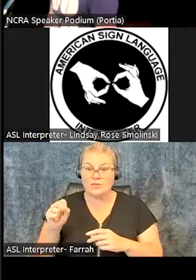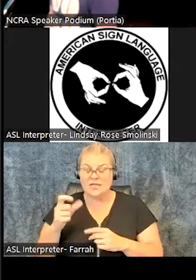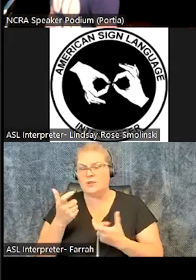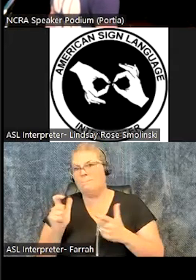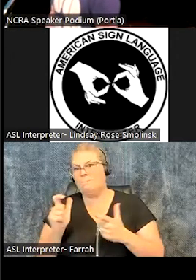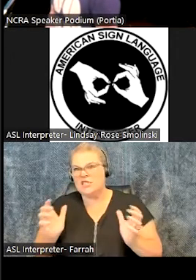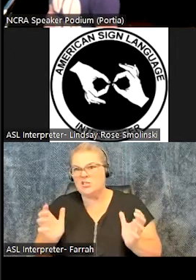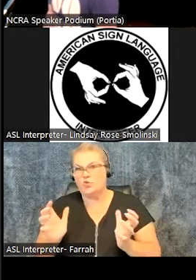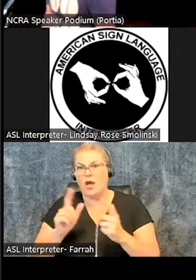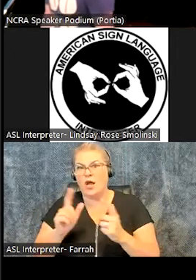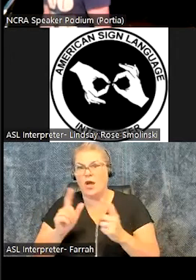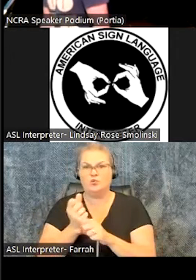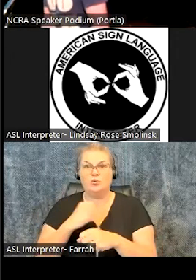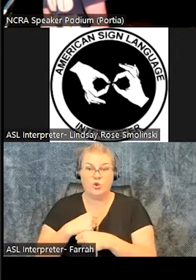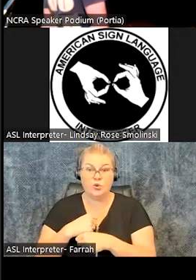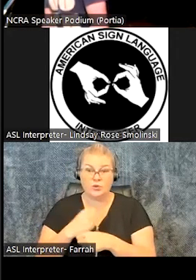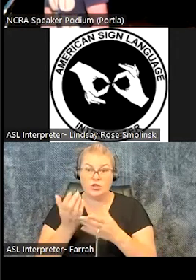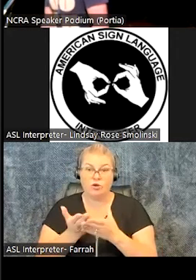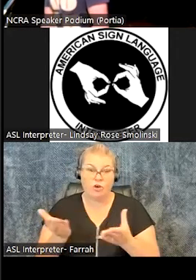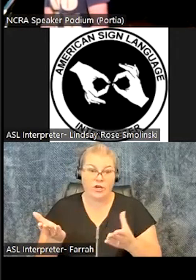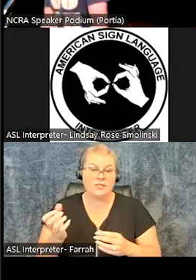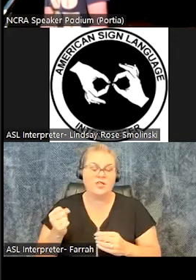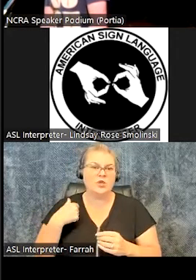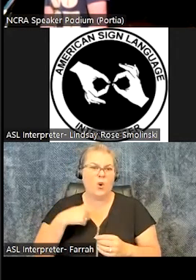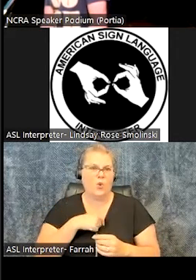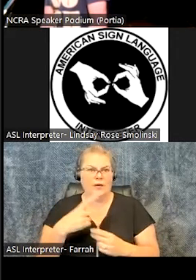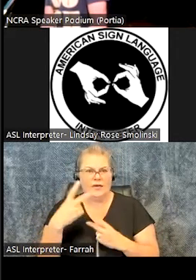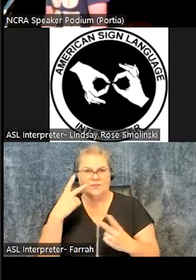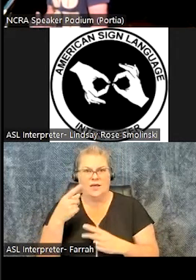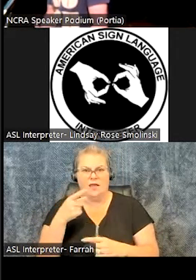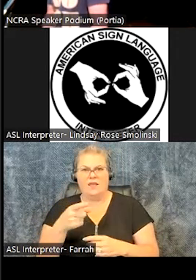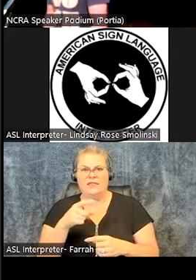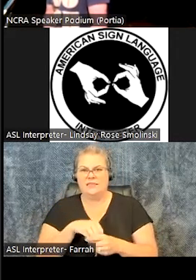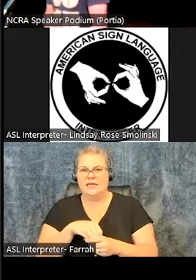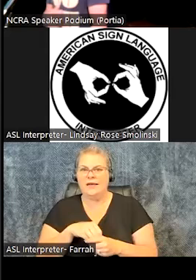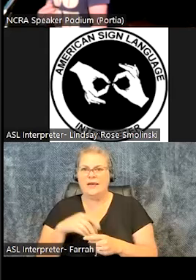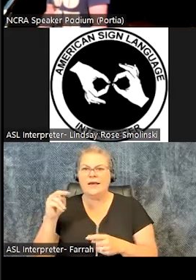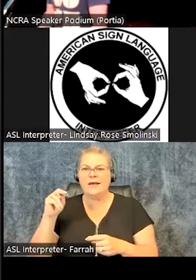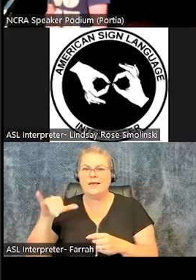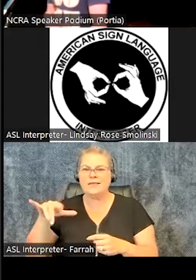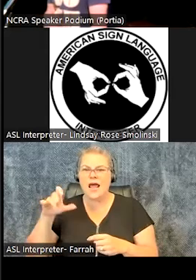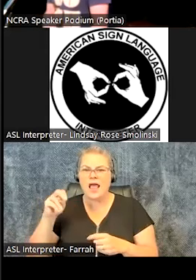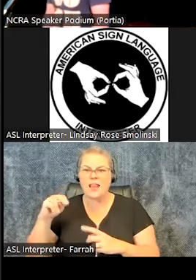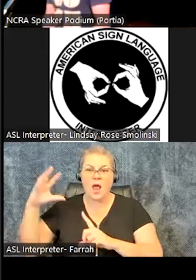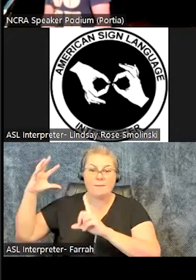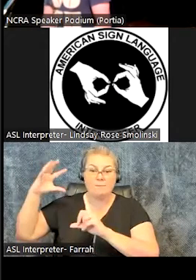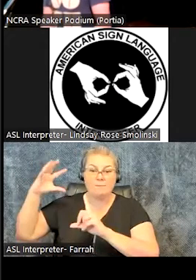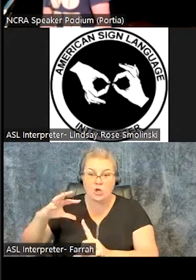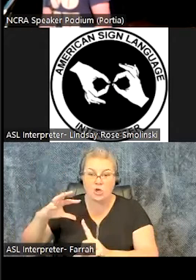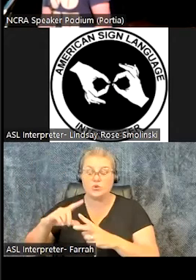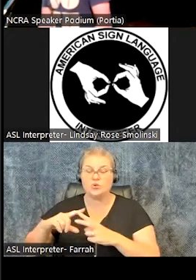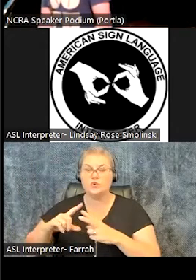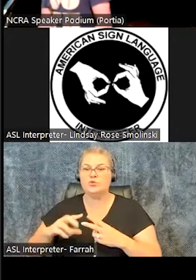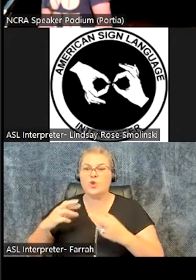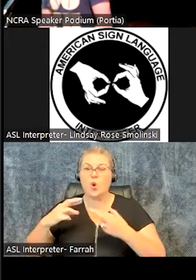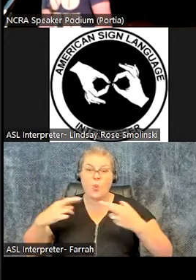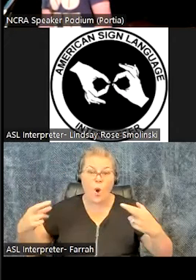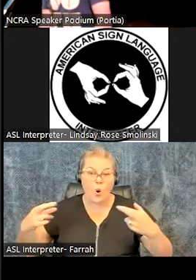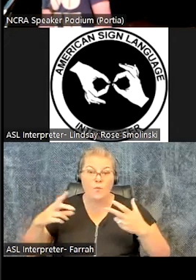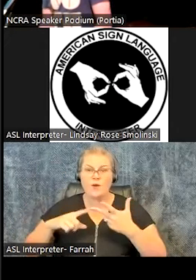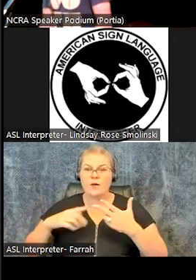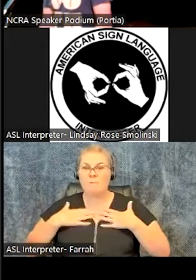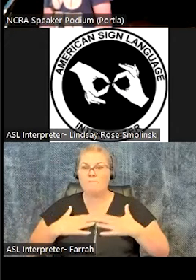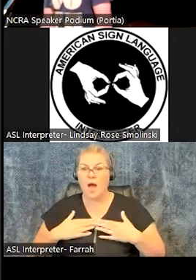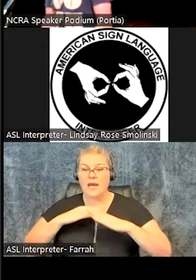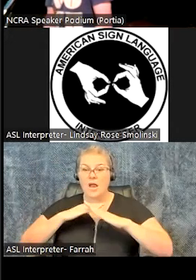to produce goods. So we saw this in nylon parachutes, rope, body armor, helmet